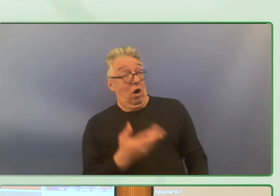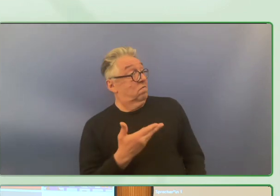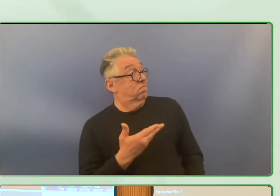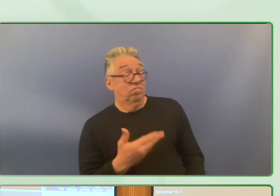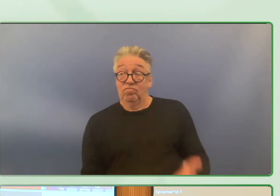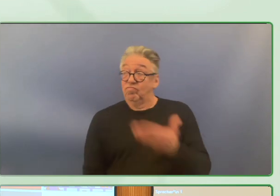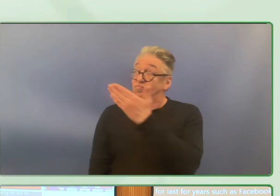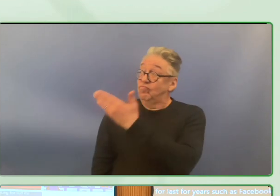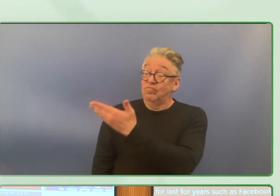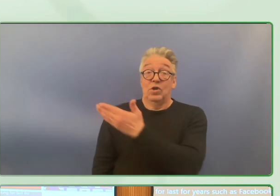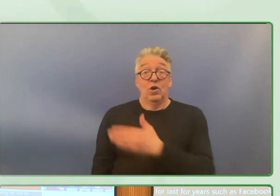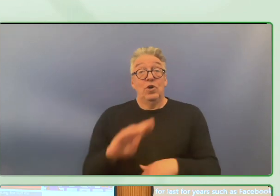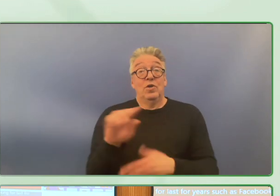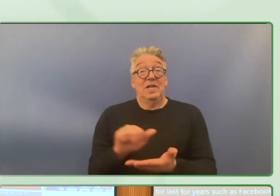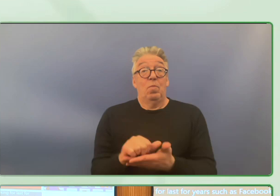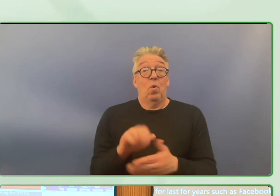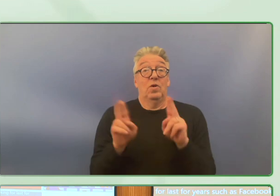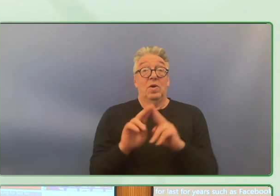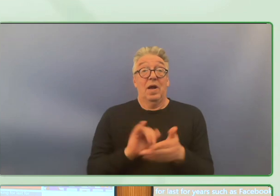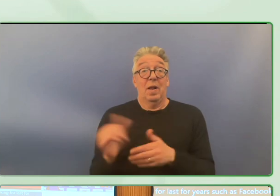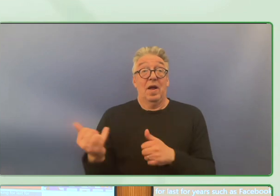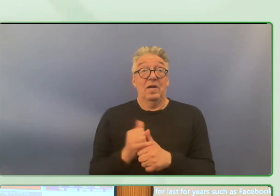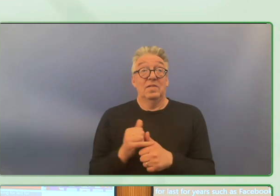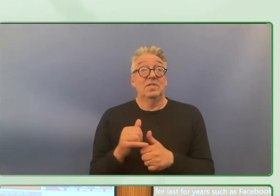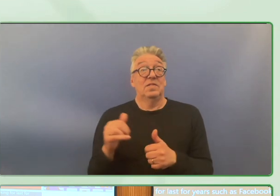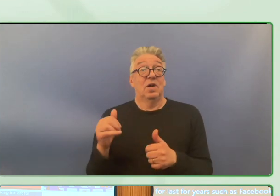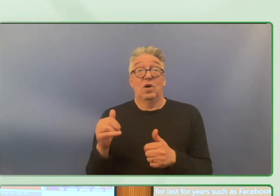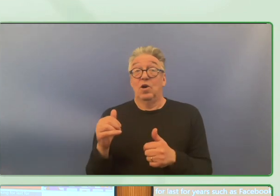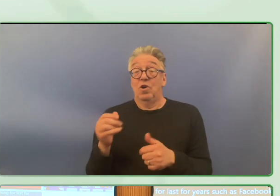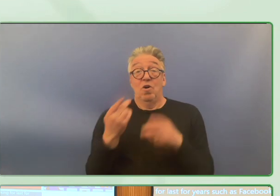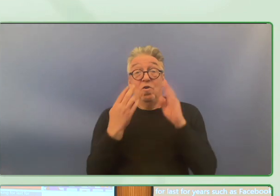Singapore International Airlines, DBS Bank, you name it, we have